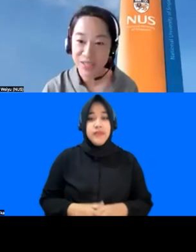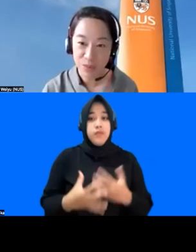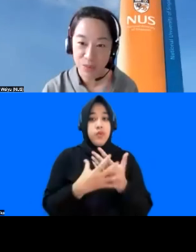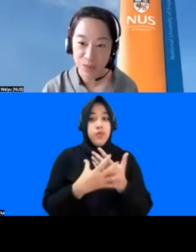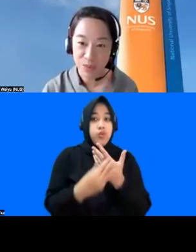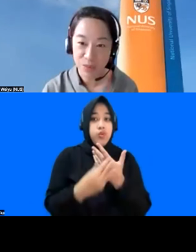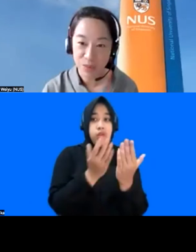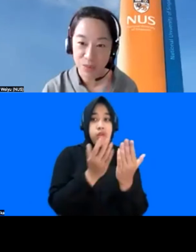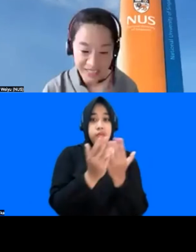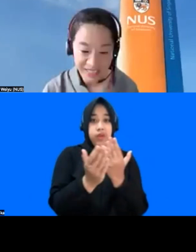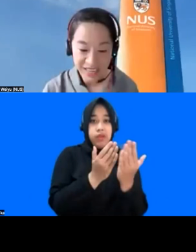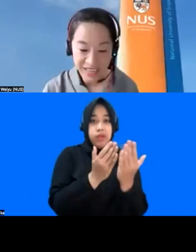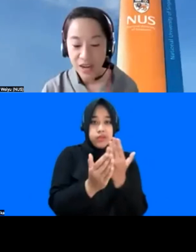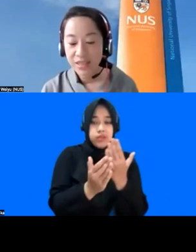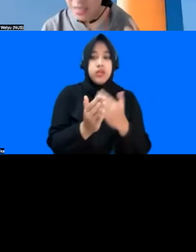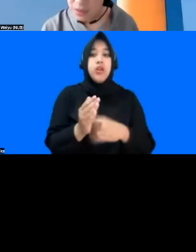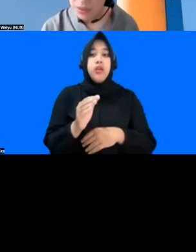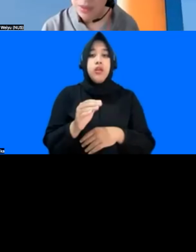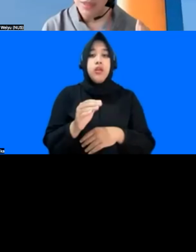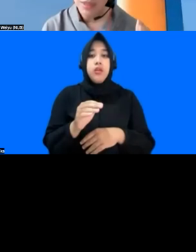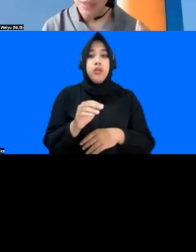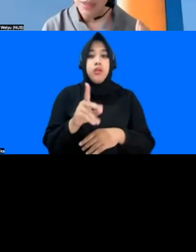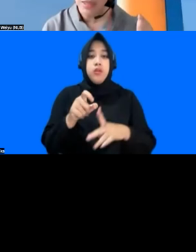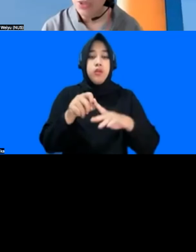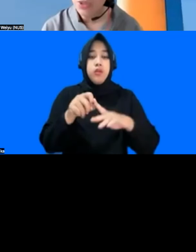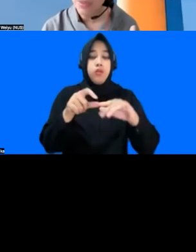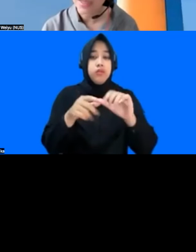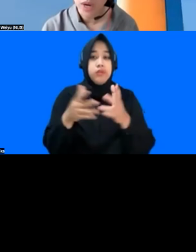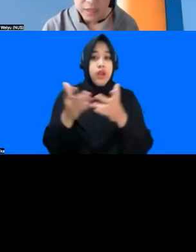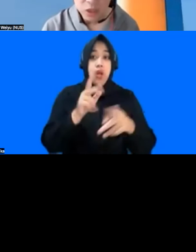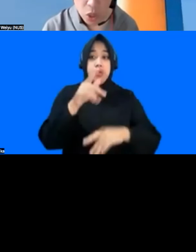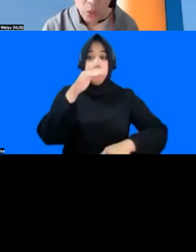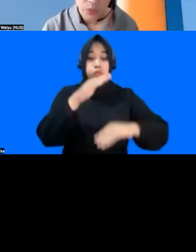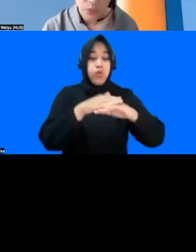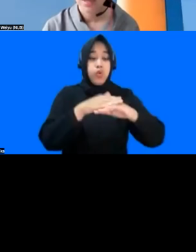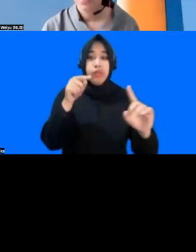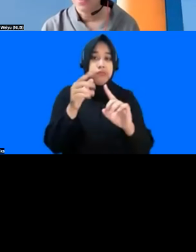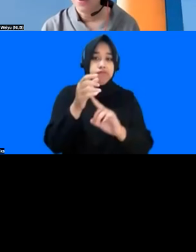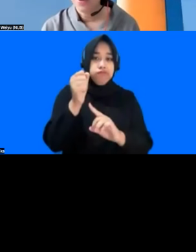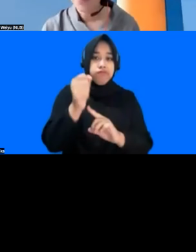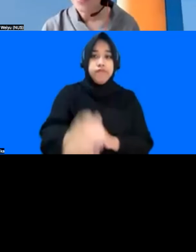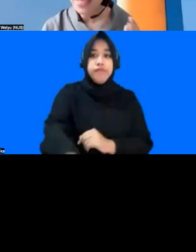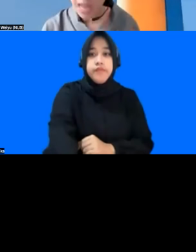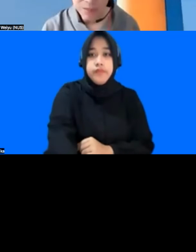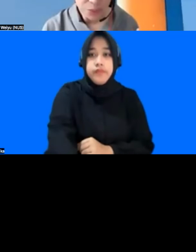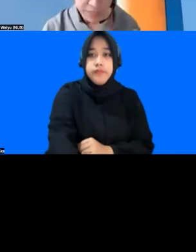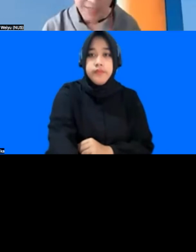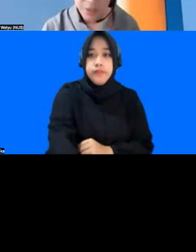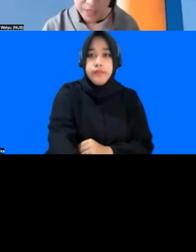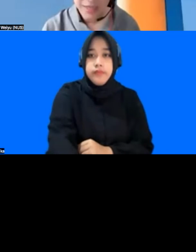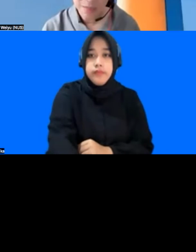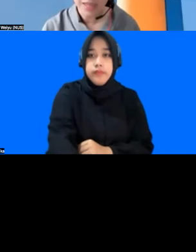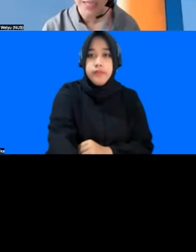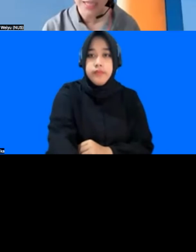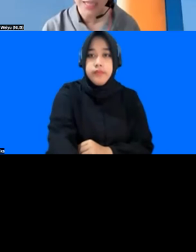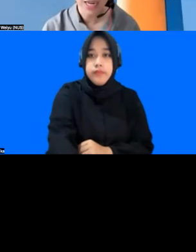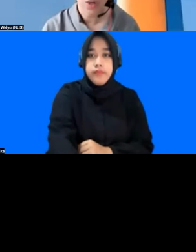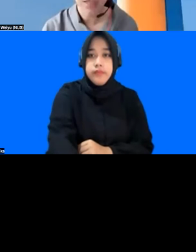70%. Still, the adoption speed was slow. Some really, really